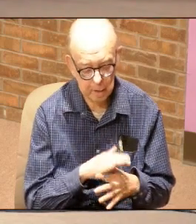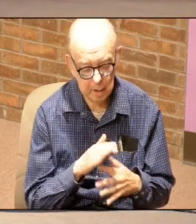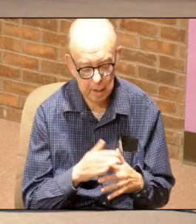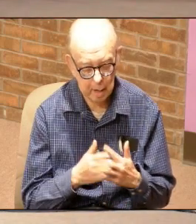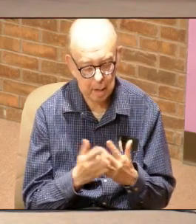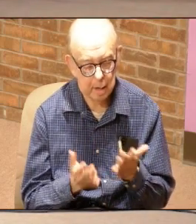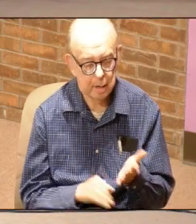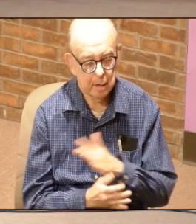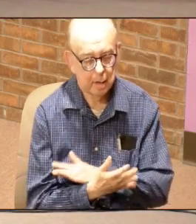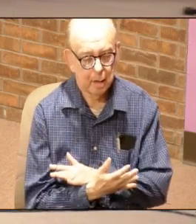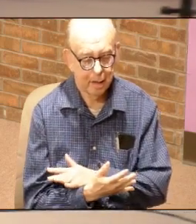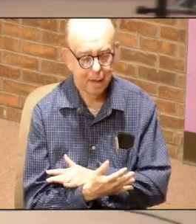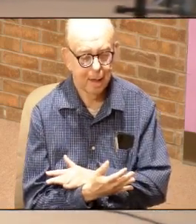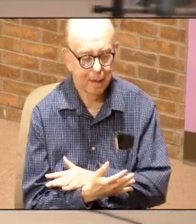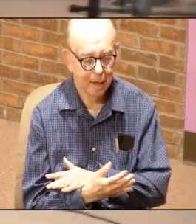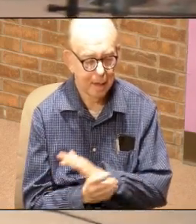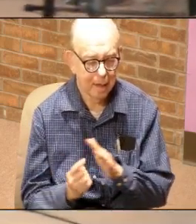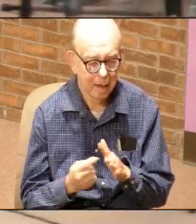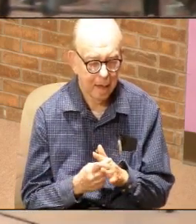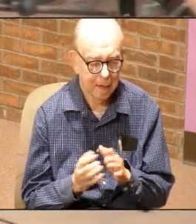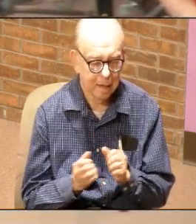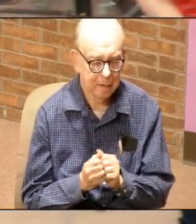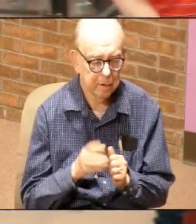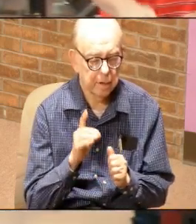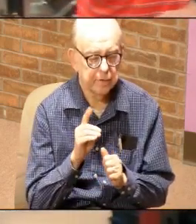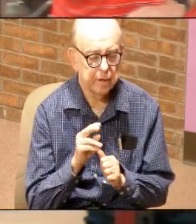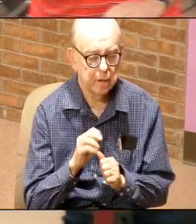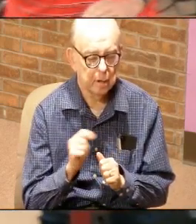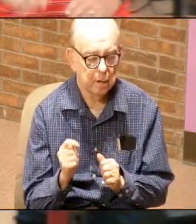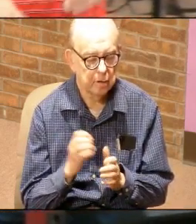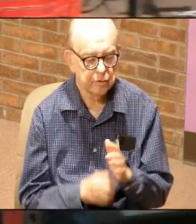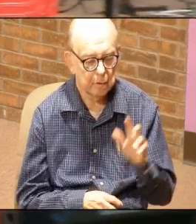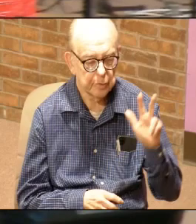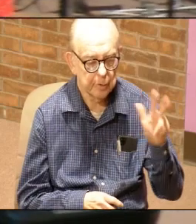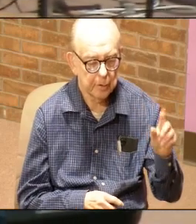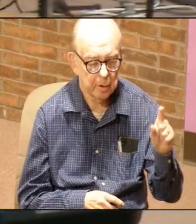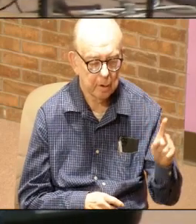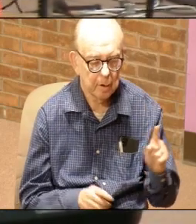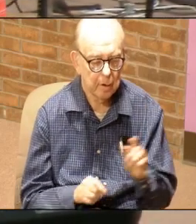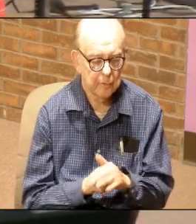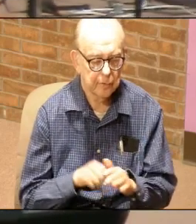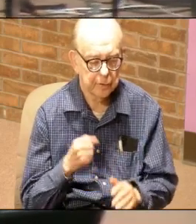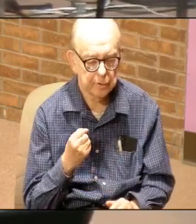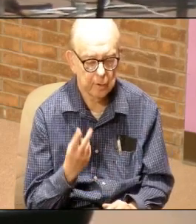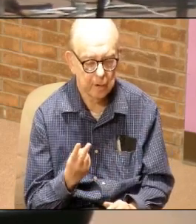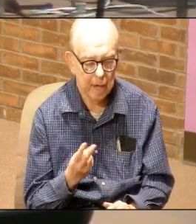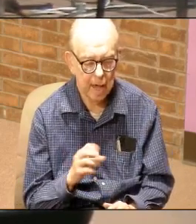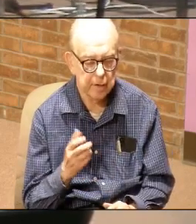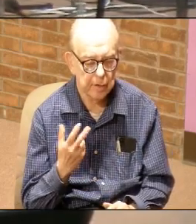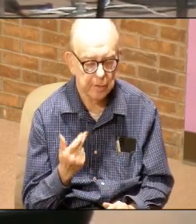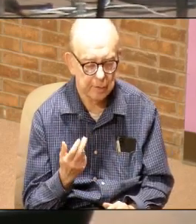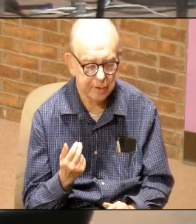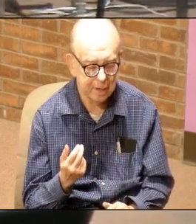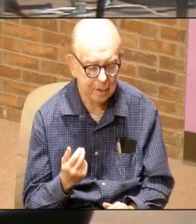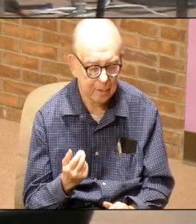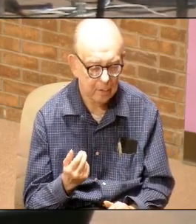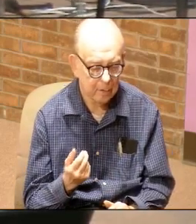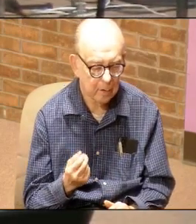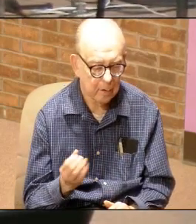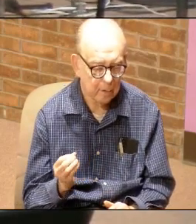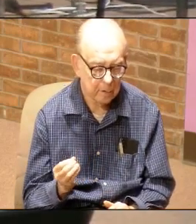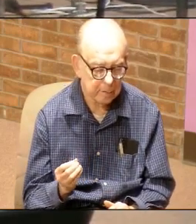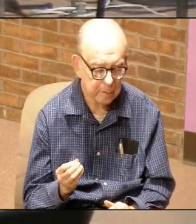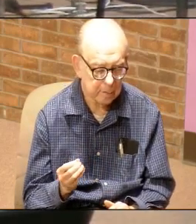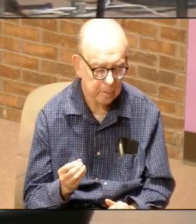morning, let's start with Deuteronomy chapter 31 and verse 12 and 13. And